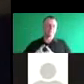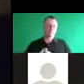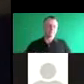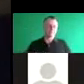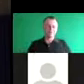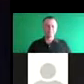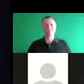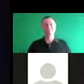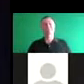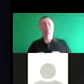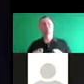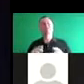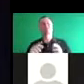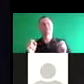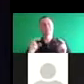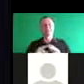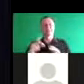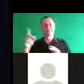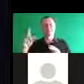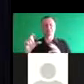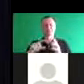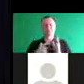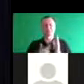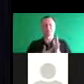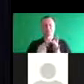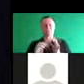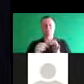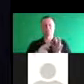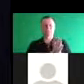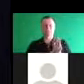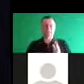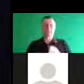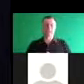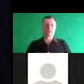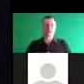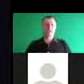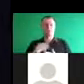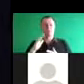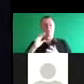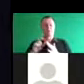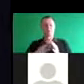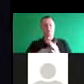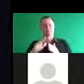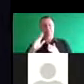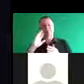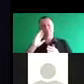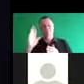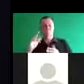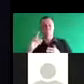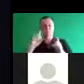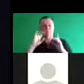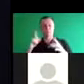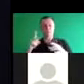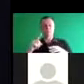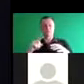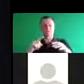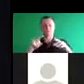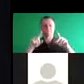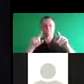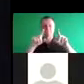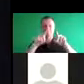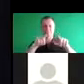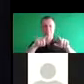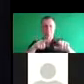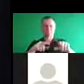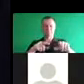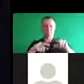just before I introduce Daniela, before she gets started, I thought we'd just have a little bit of a look. One of the works we're going to be talking about in depth today